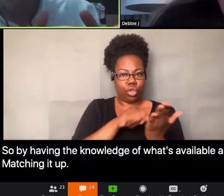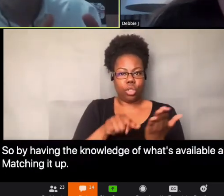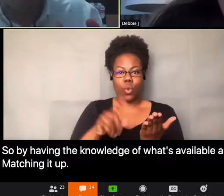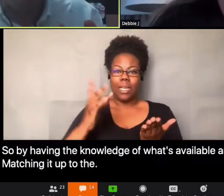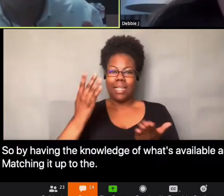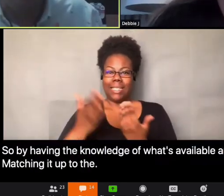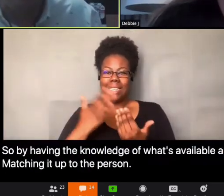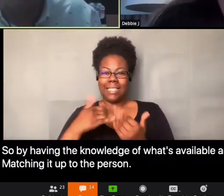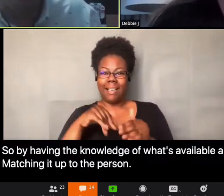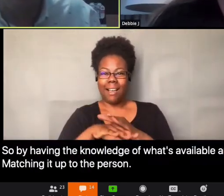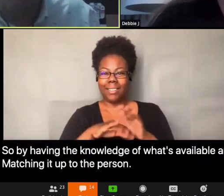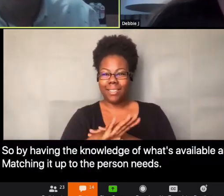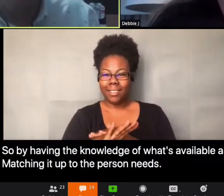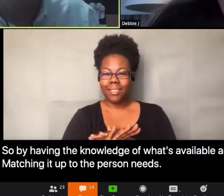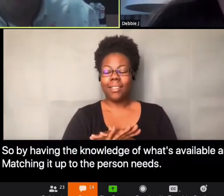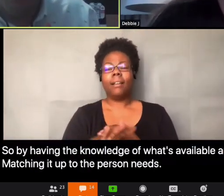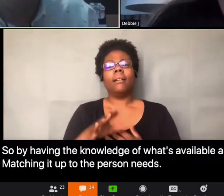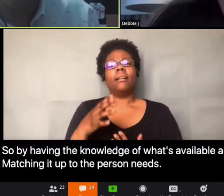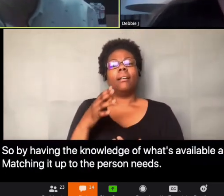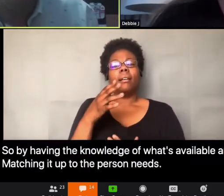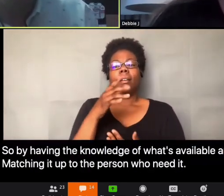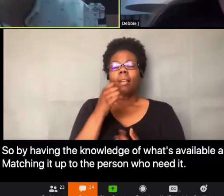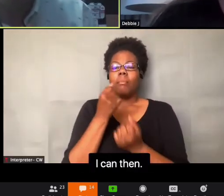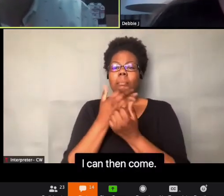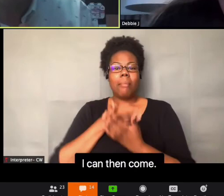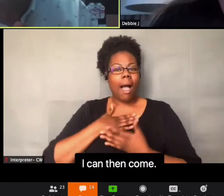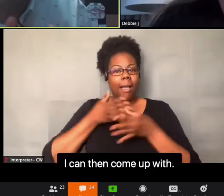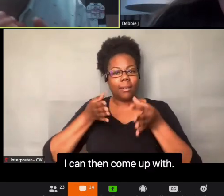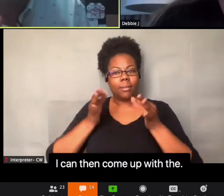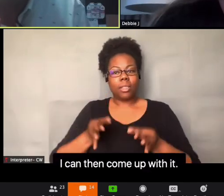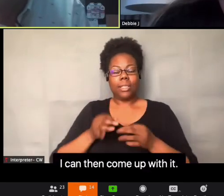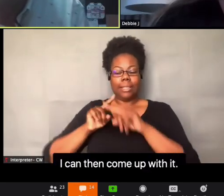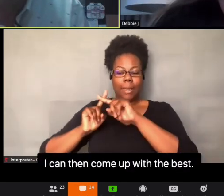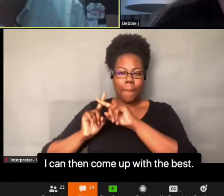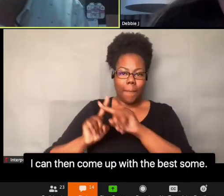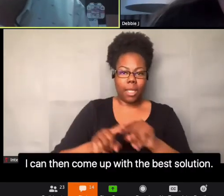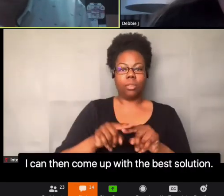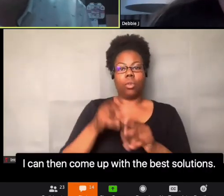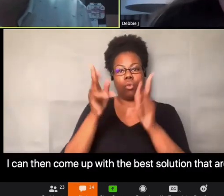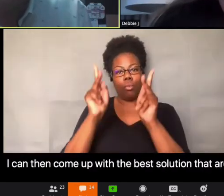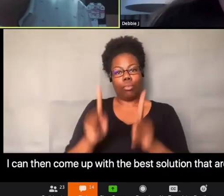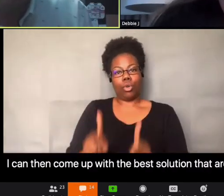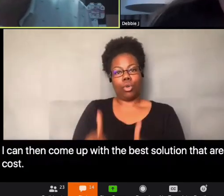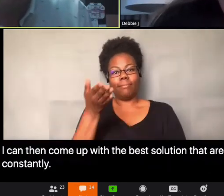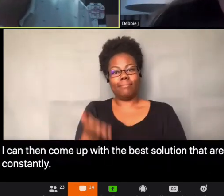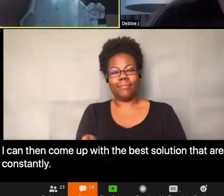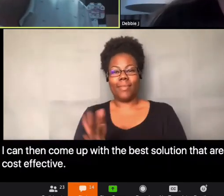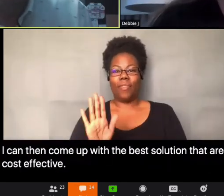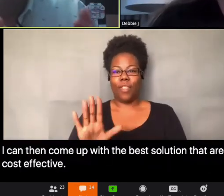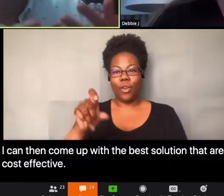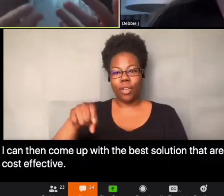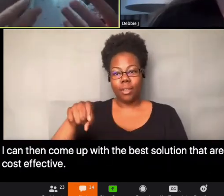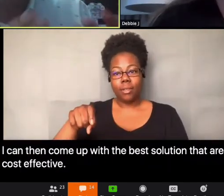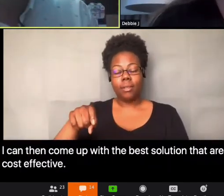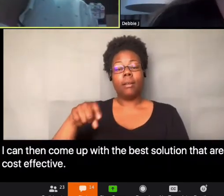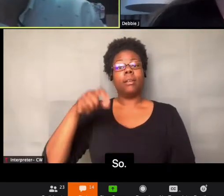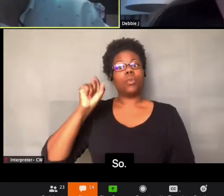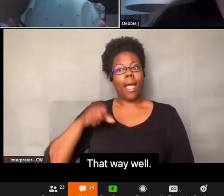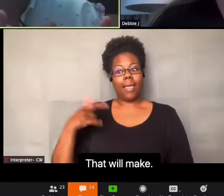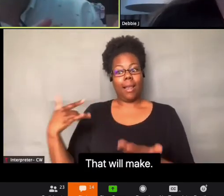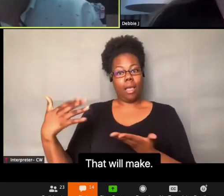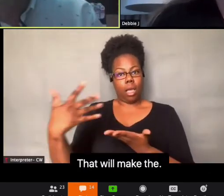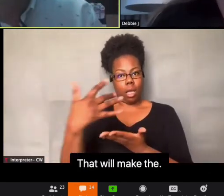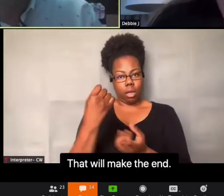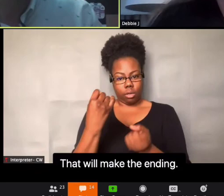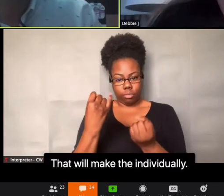to the person's needs, I can then come up with the best solutions that are cost effective that will make